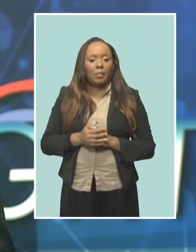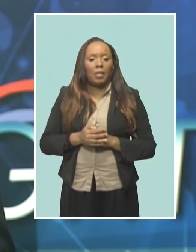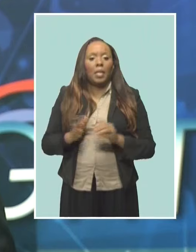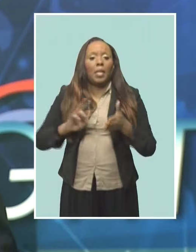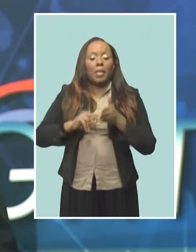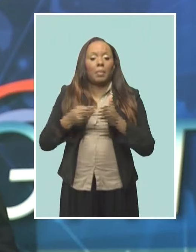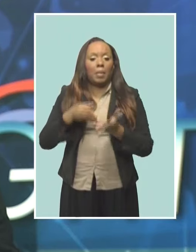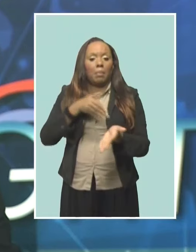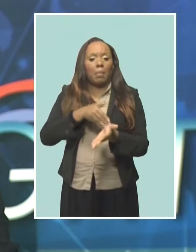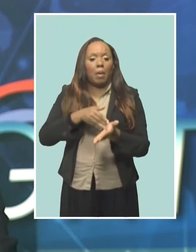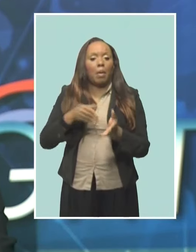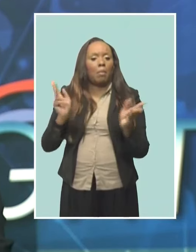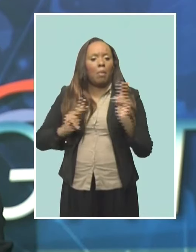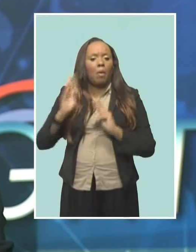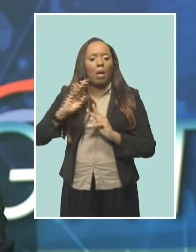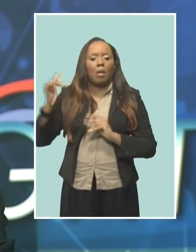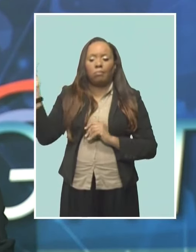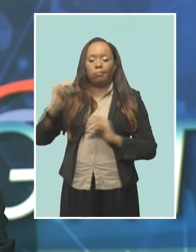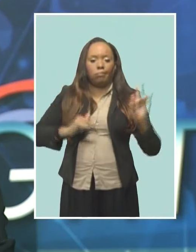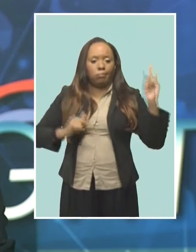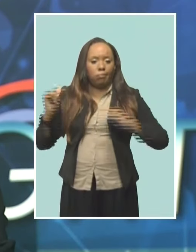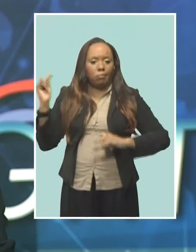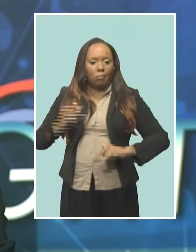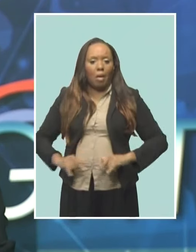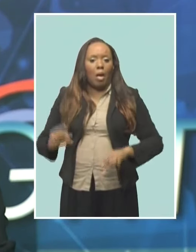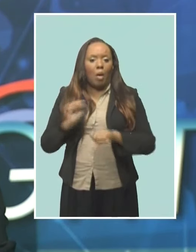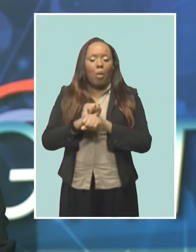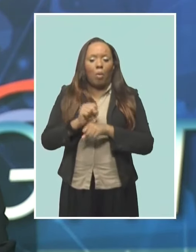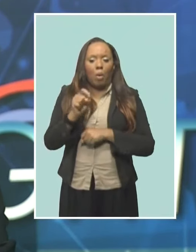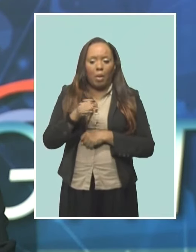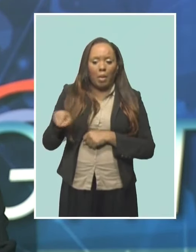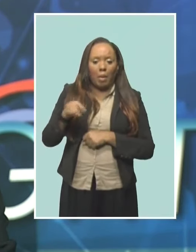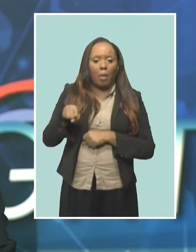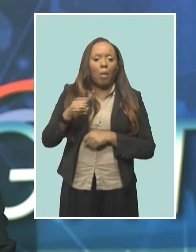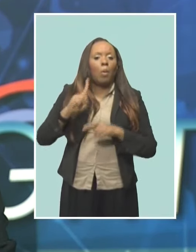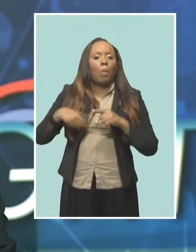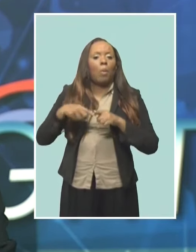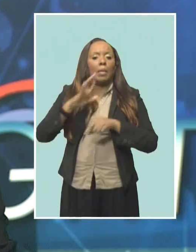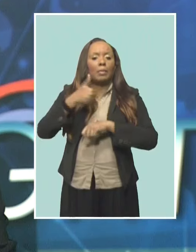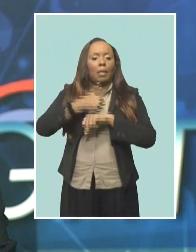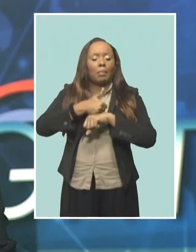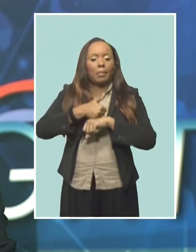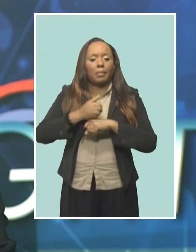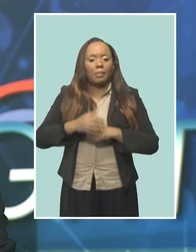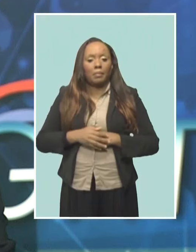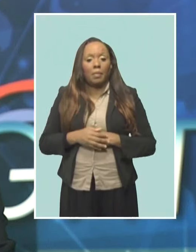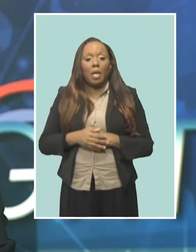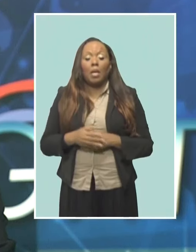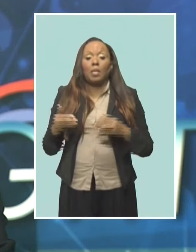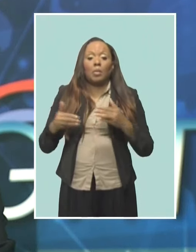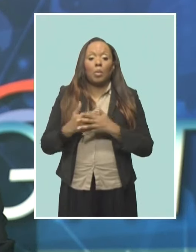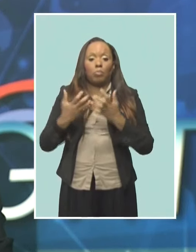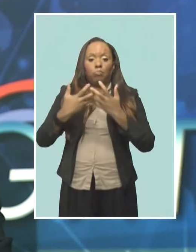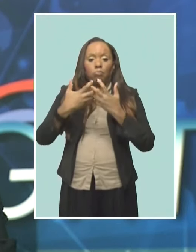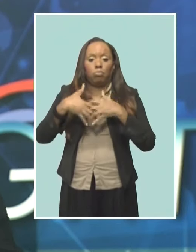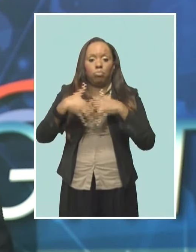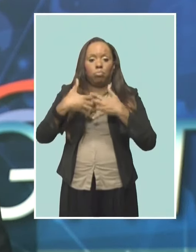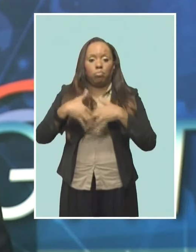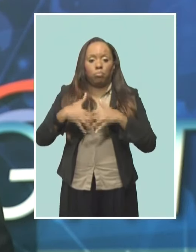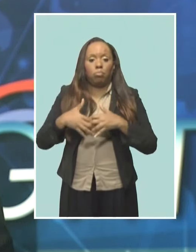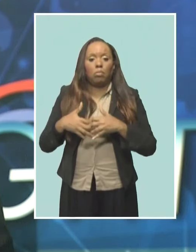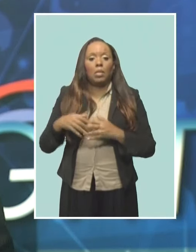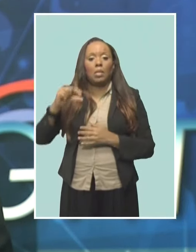the region to operate in its environs when the facility is set up. And the donation of a new generator from CIBC will be used